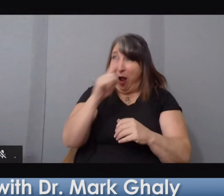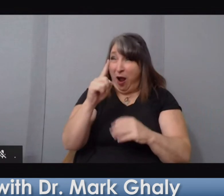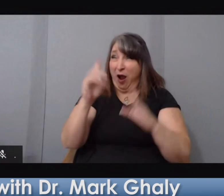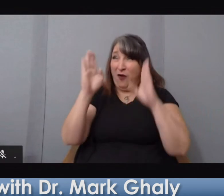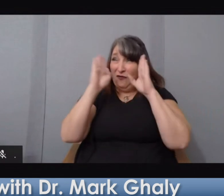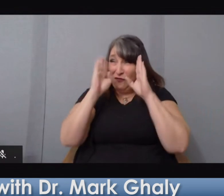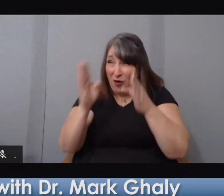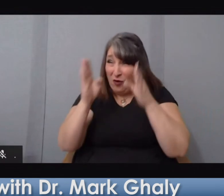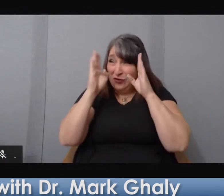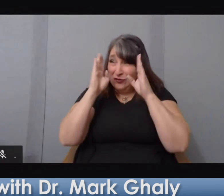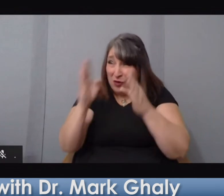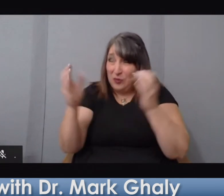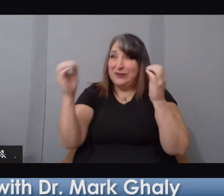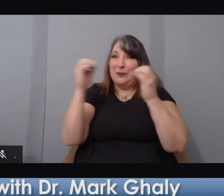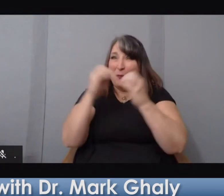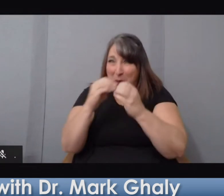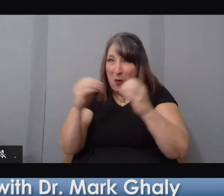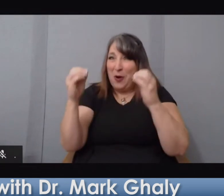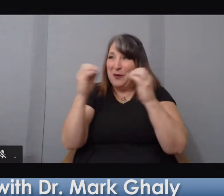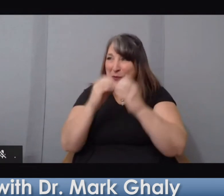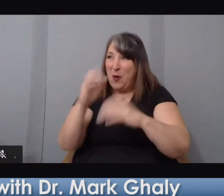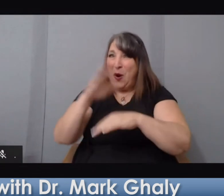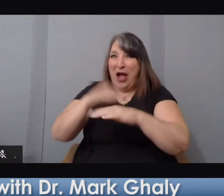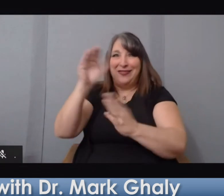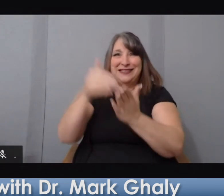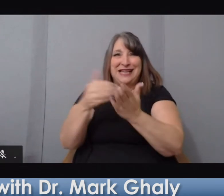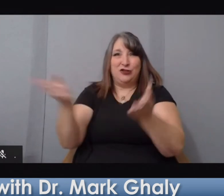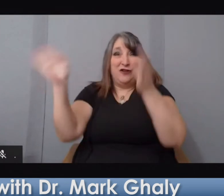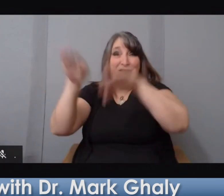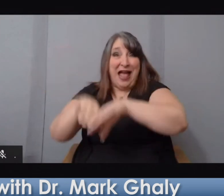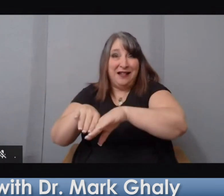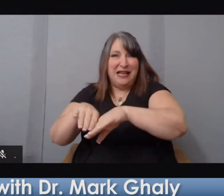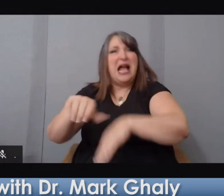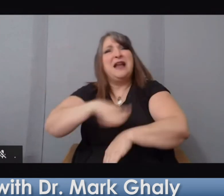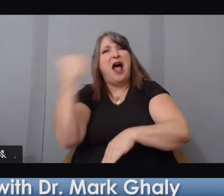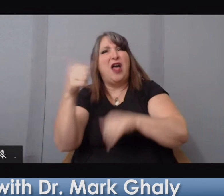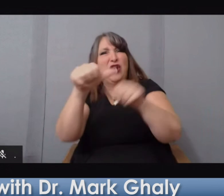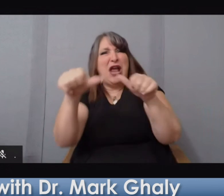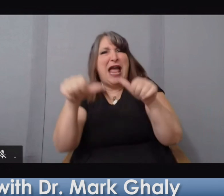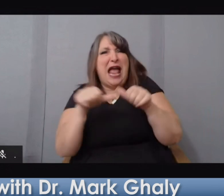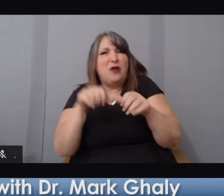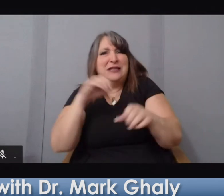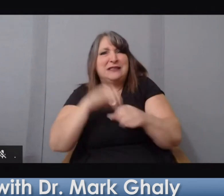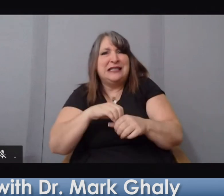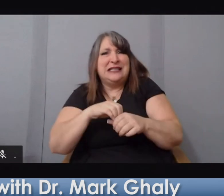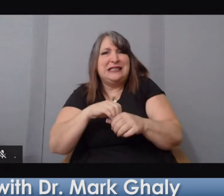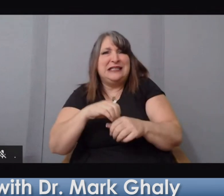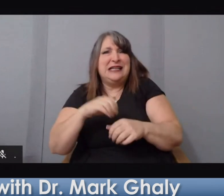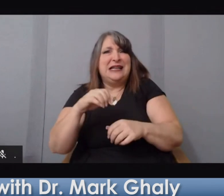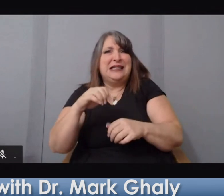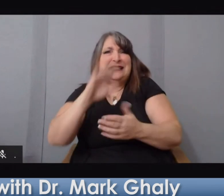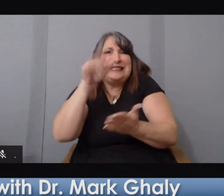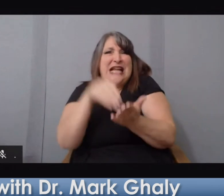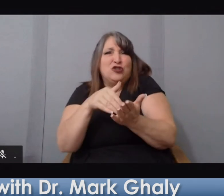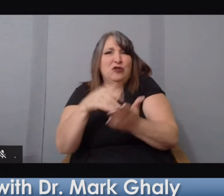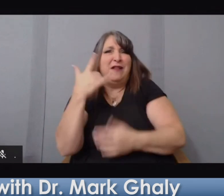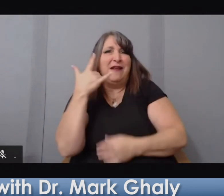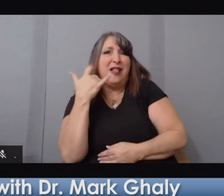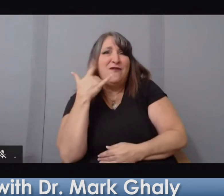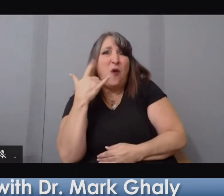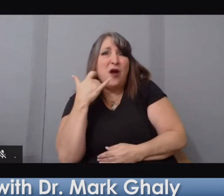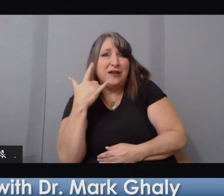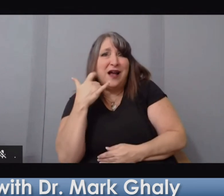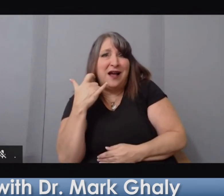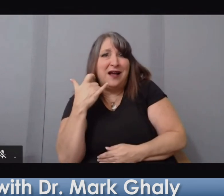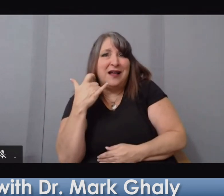we focus not just on the Central Valley, but other regions of California, we look forward to implementing the lessons that we learned there and in